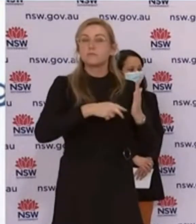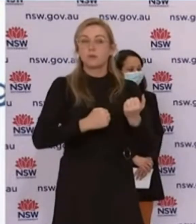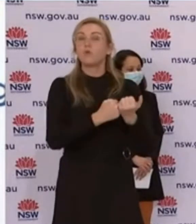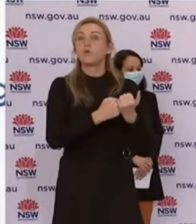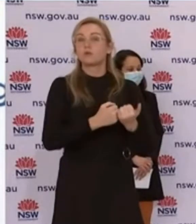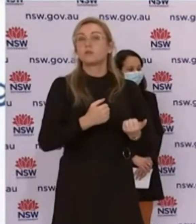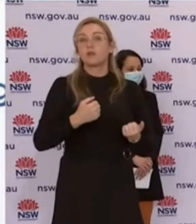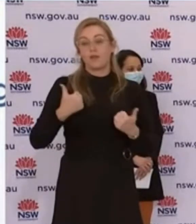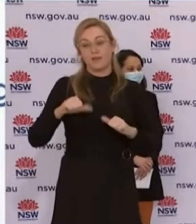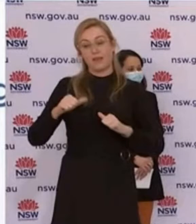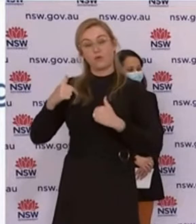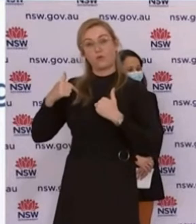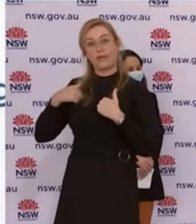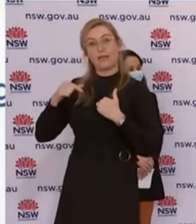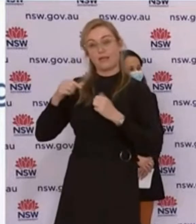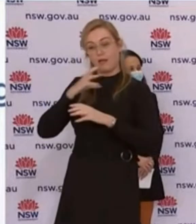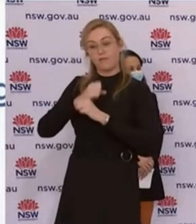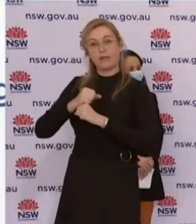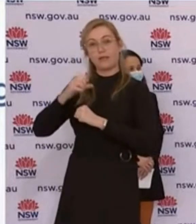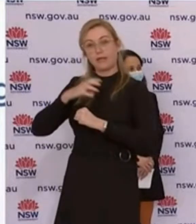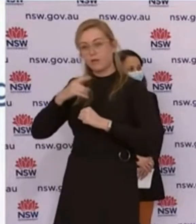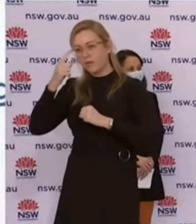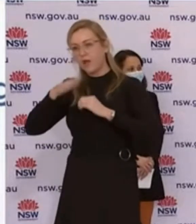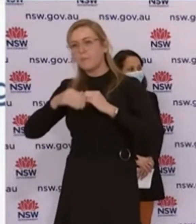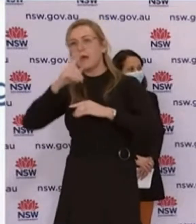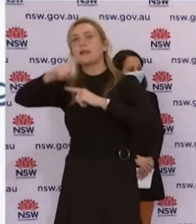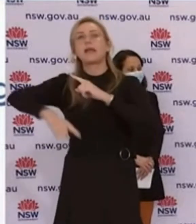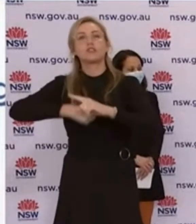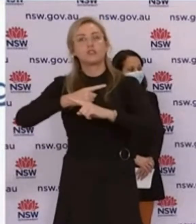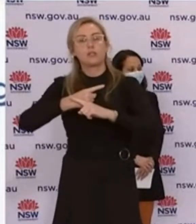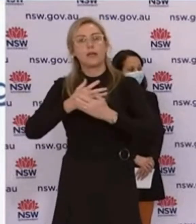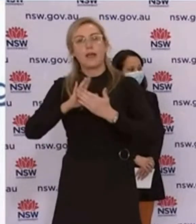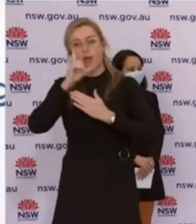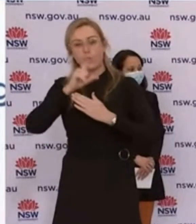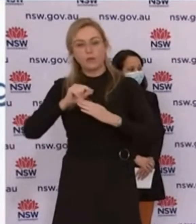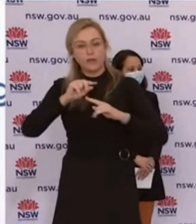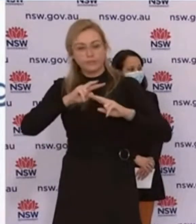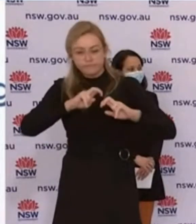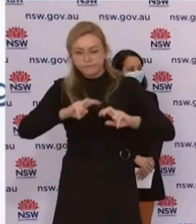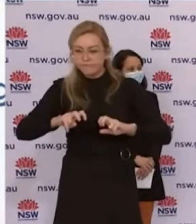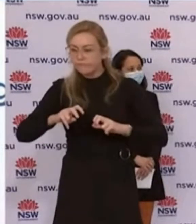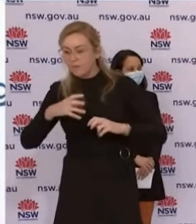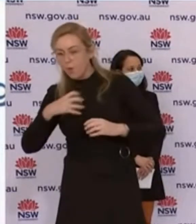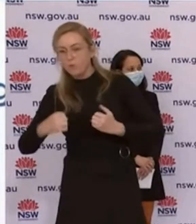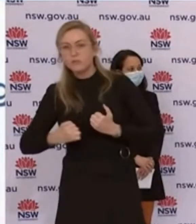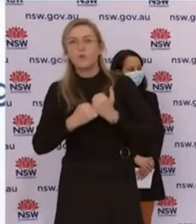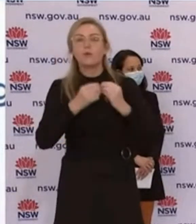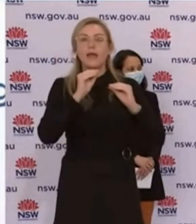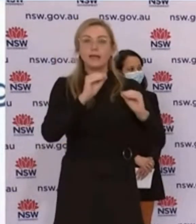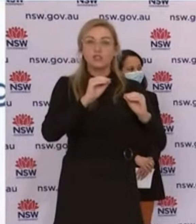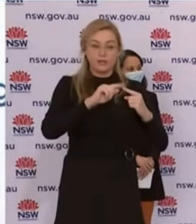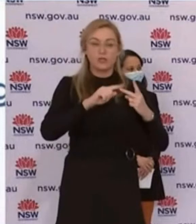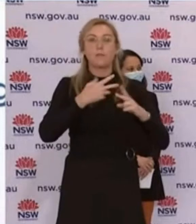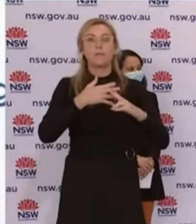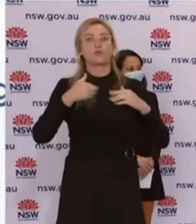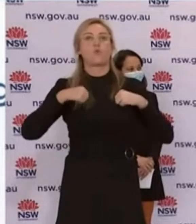think as government, we also then need to look at what more we need to do into next year, not just in terms of education support, but I'm really conscious of wellbeing